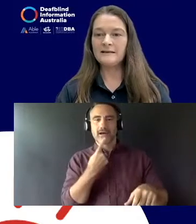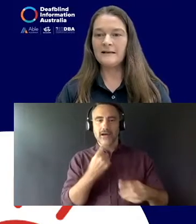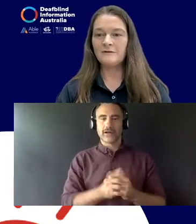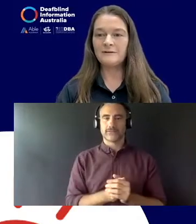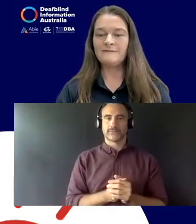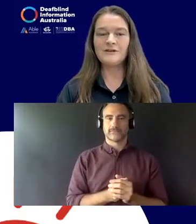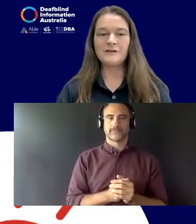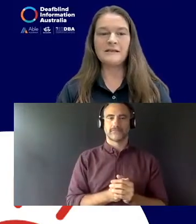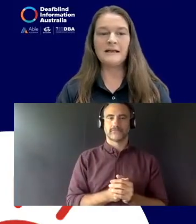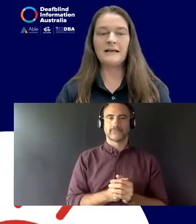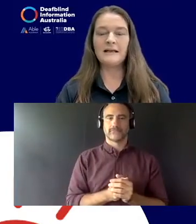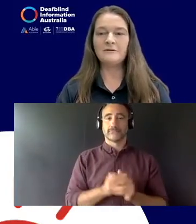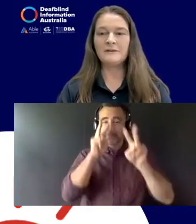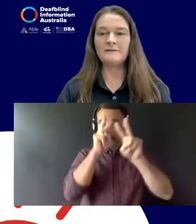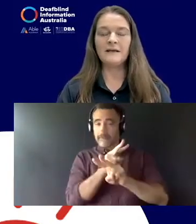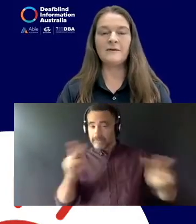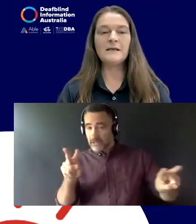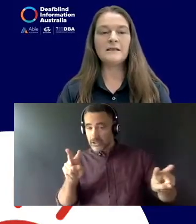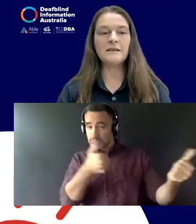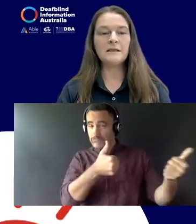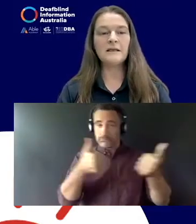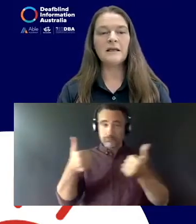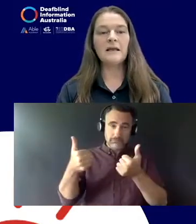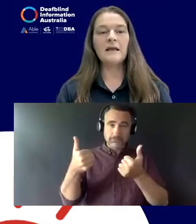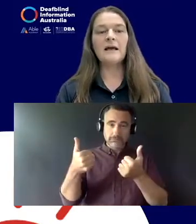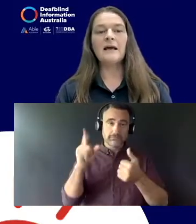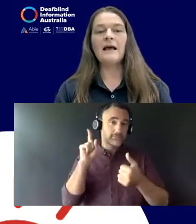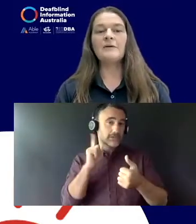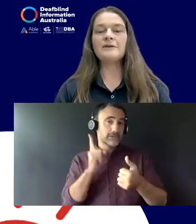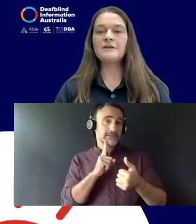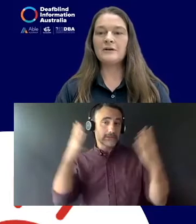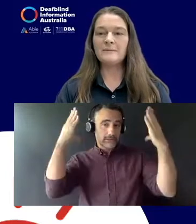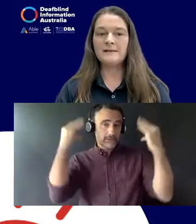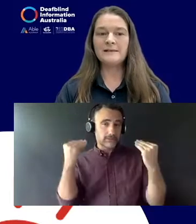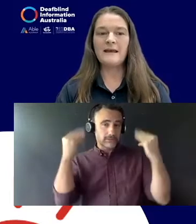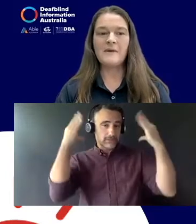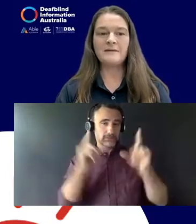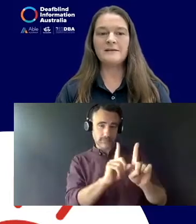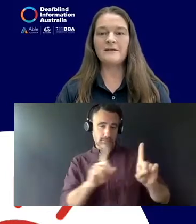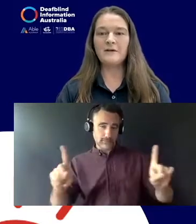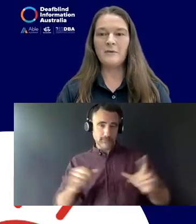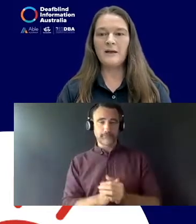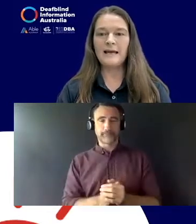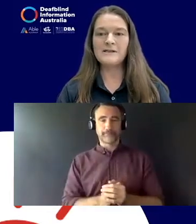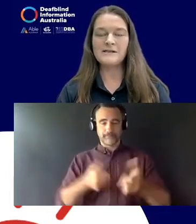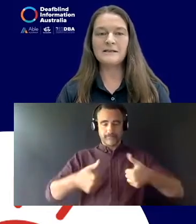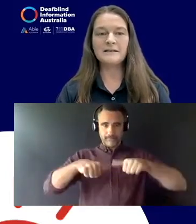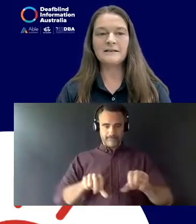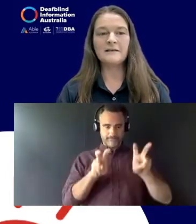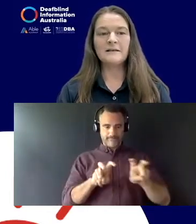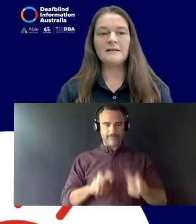including levels of vision and levels of hearing, and also documents their methods of